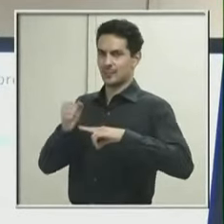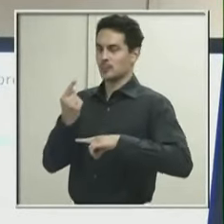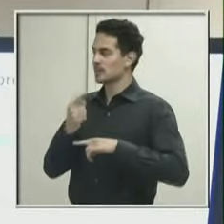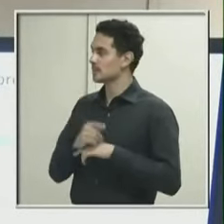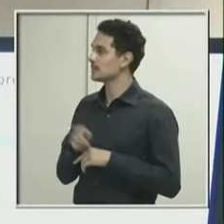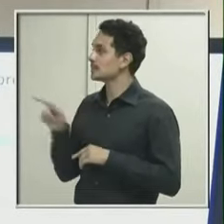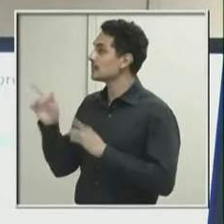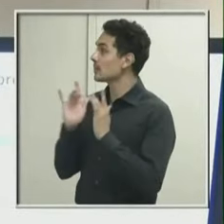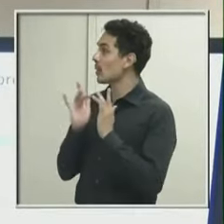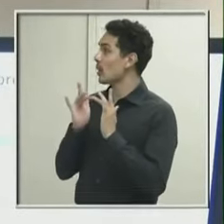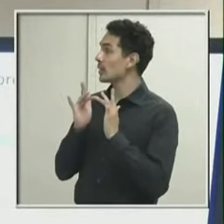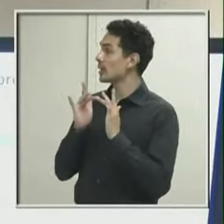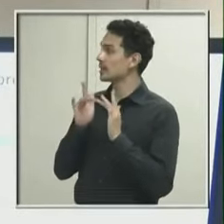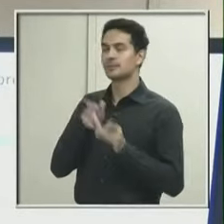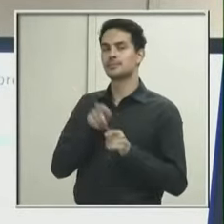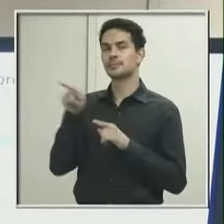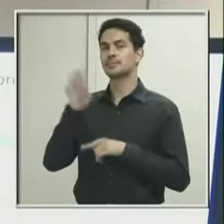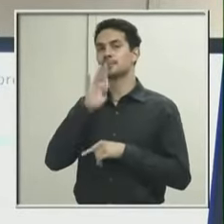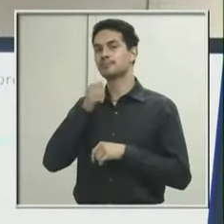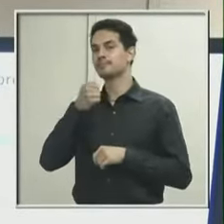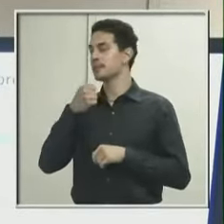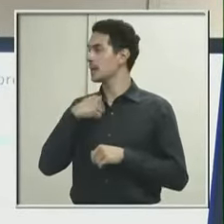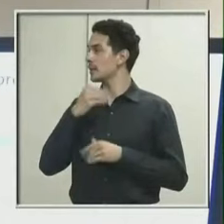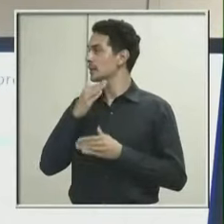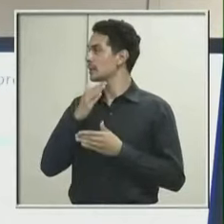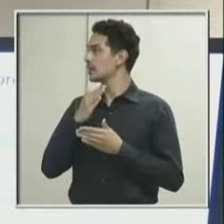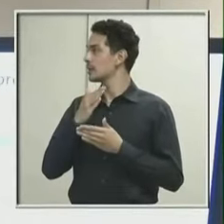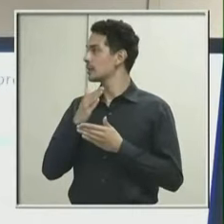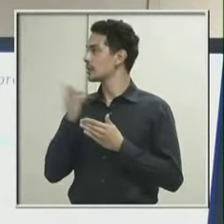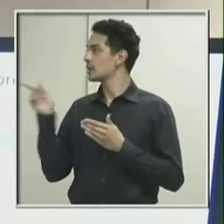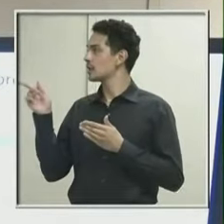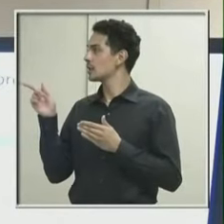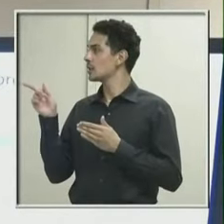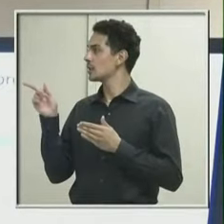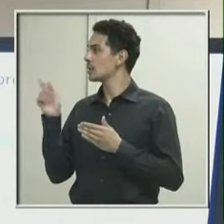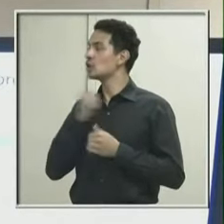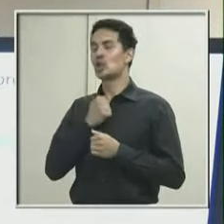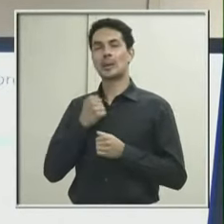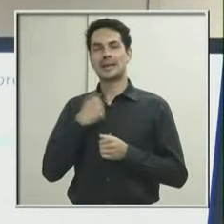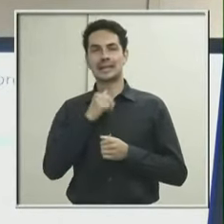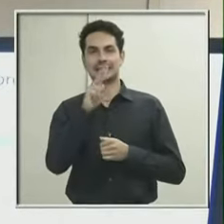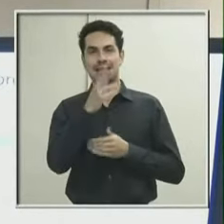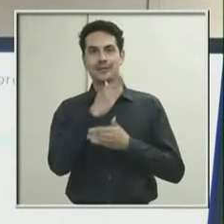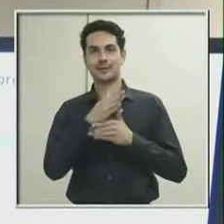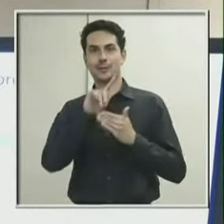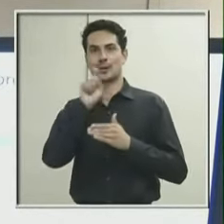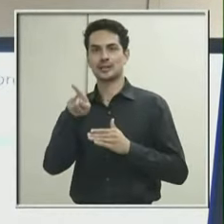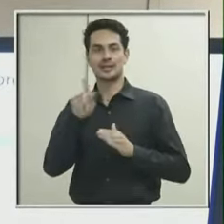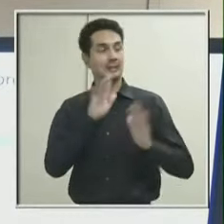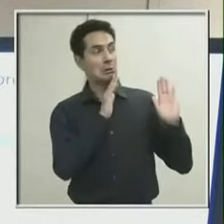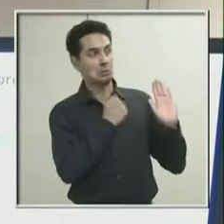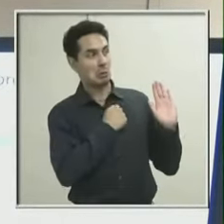online. What's the second piece for the Attorney General? You had a second. Sorry about that.